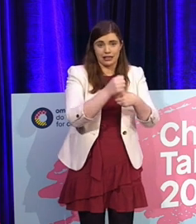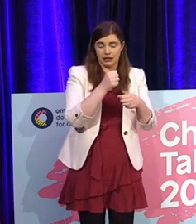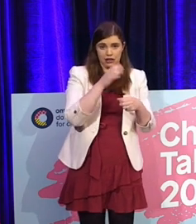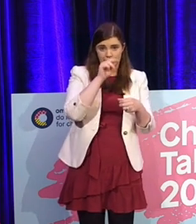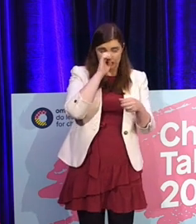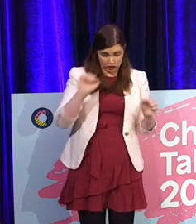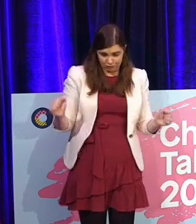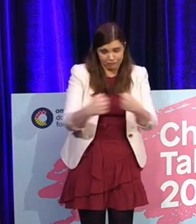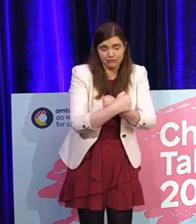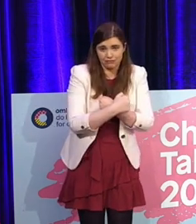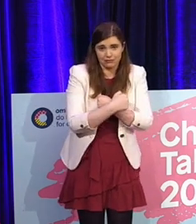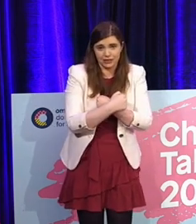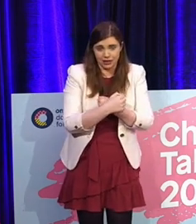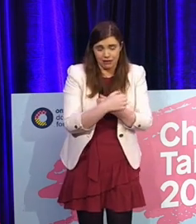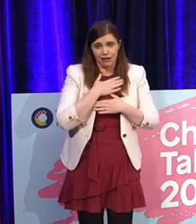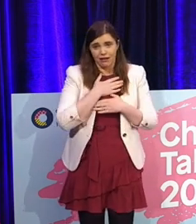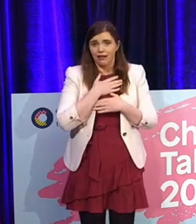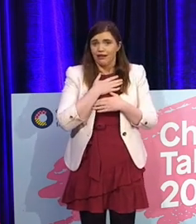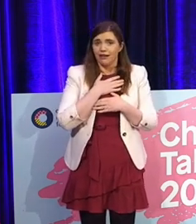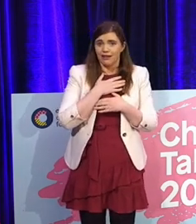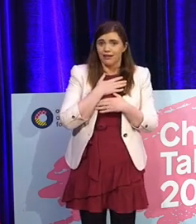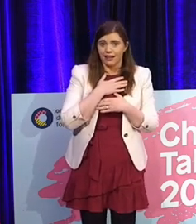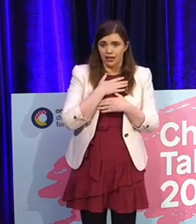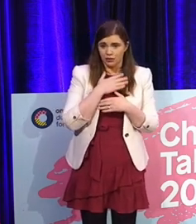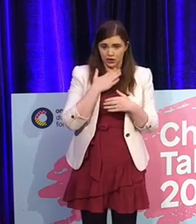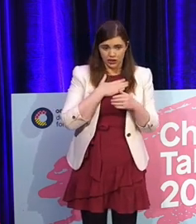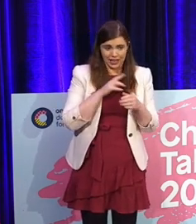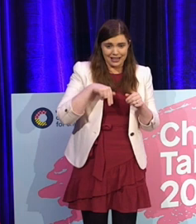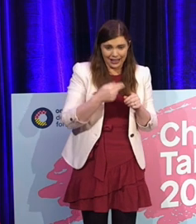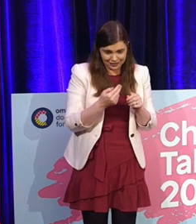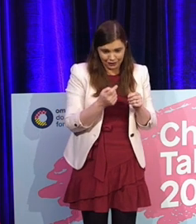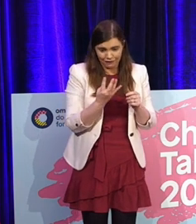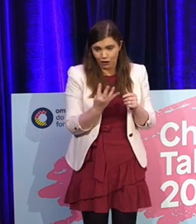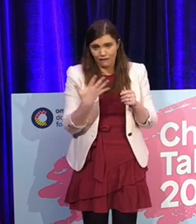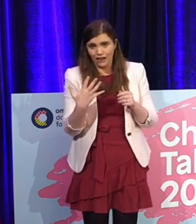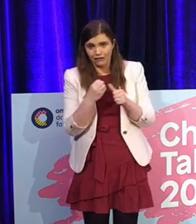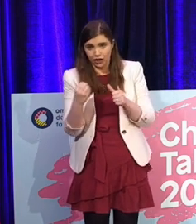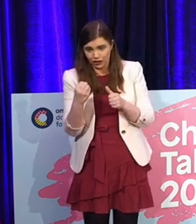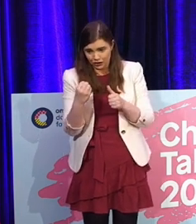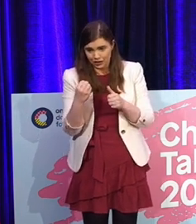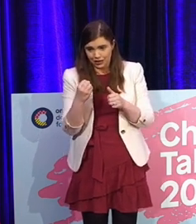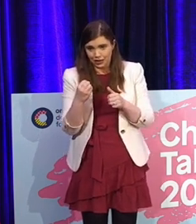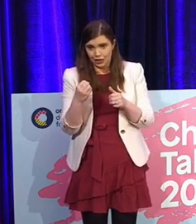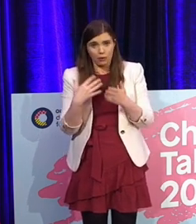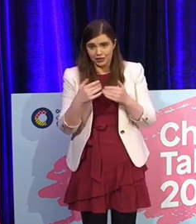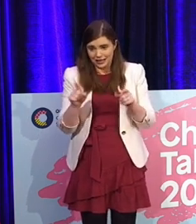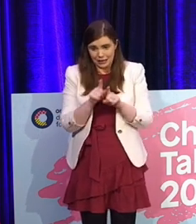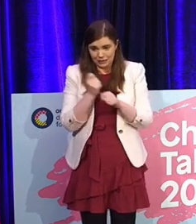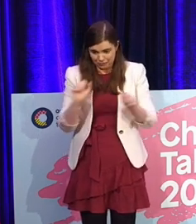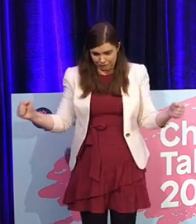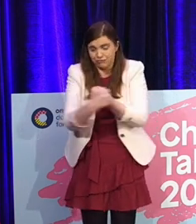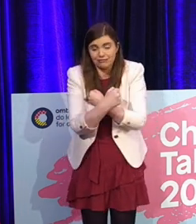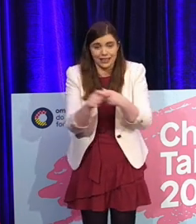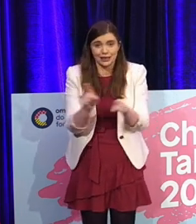only up to my waist. It was just lovely, and it was a chain reaction. The other four or five who were waiting for the autograph, they grabbed me and gave me a big hug as